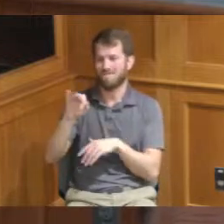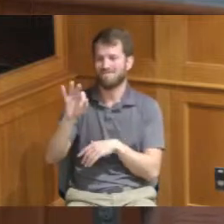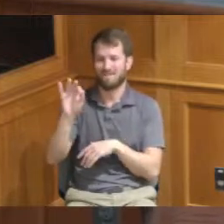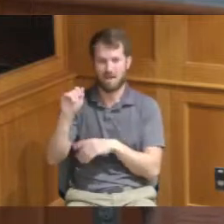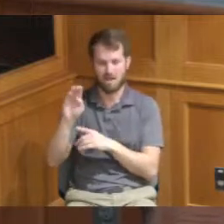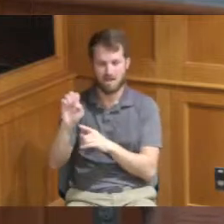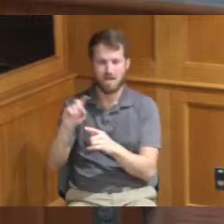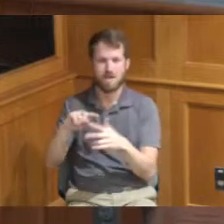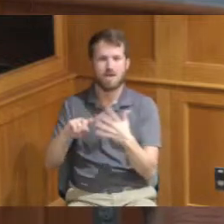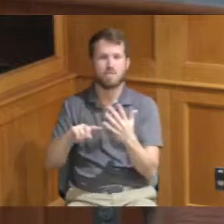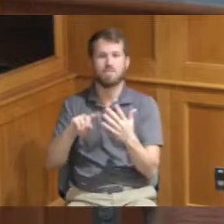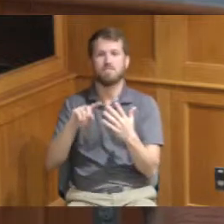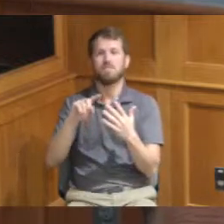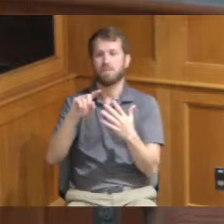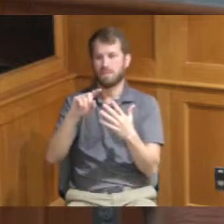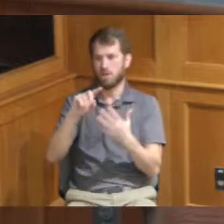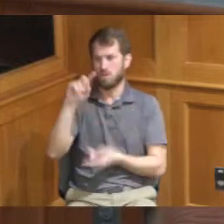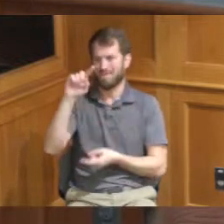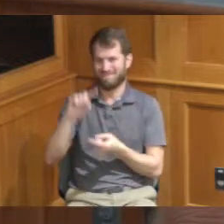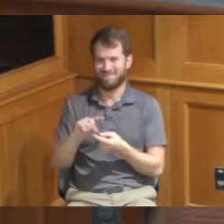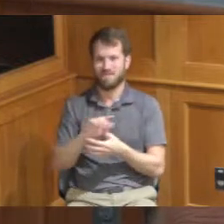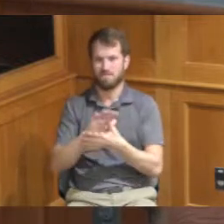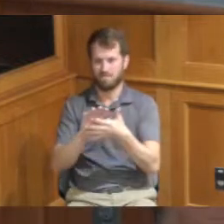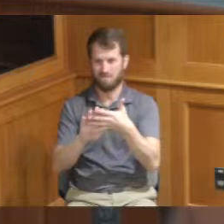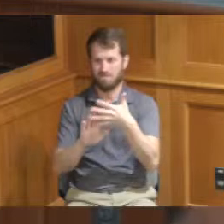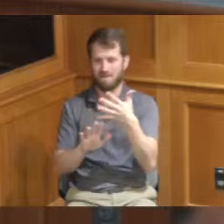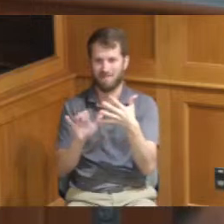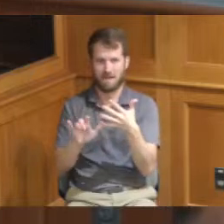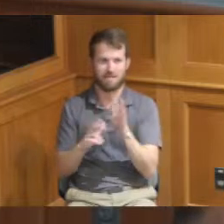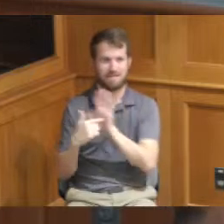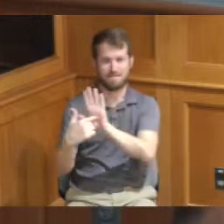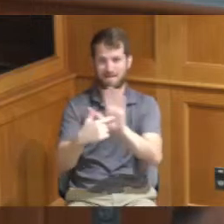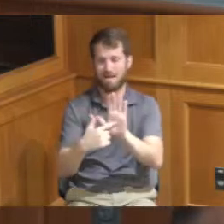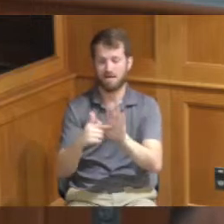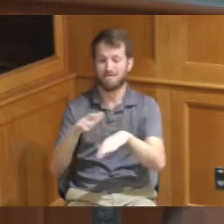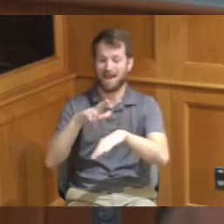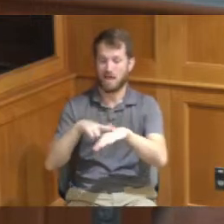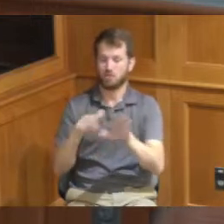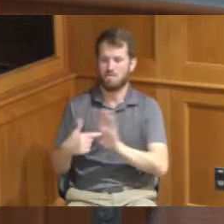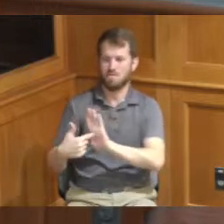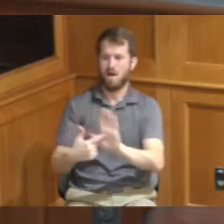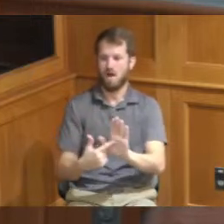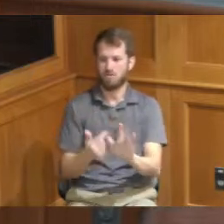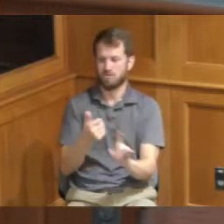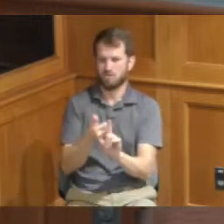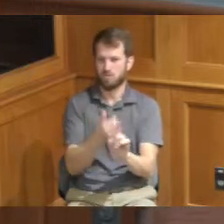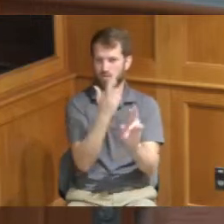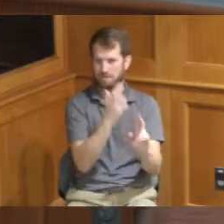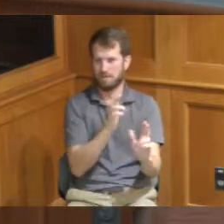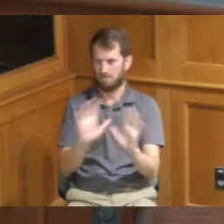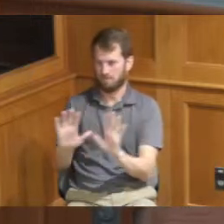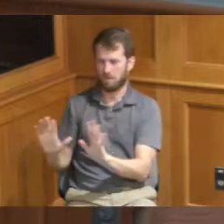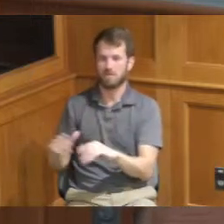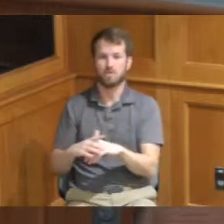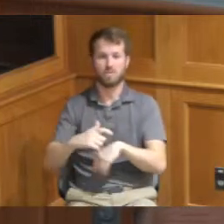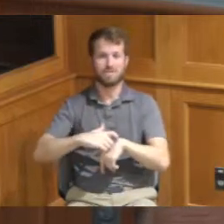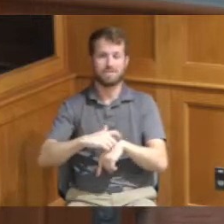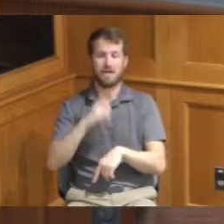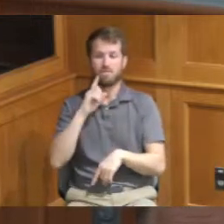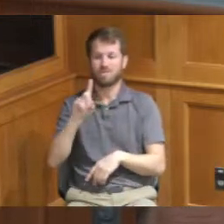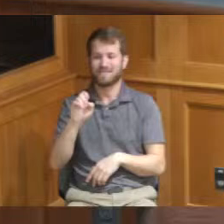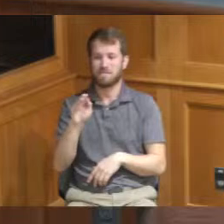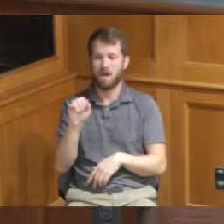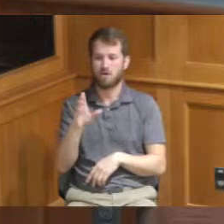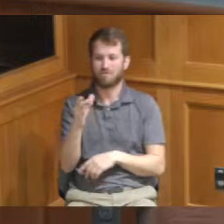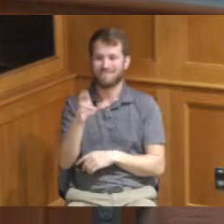Relief Bus, which are both national models in their own right. And I think in a time where our democracy is at